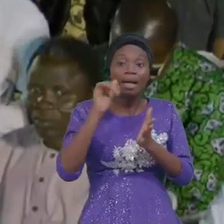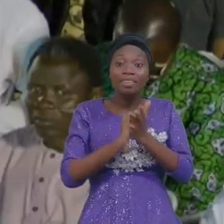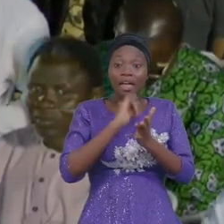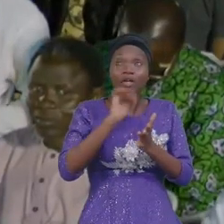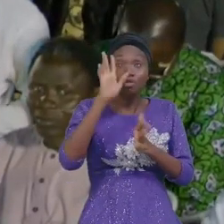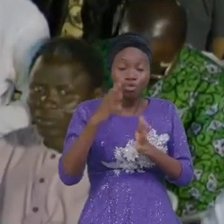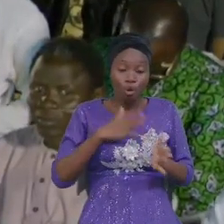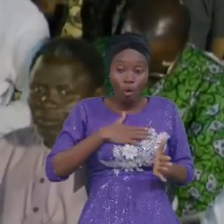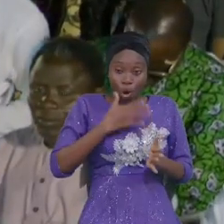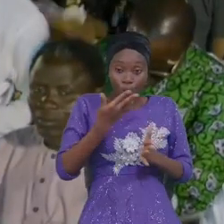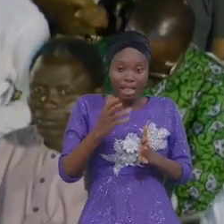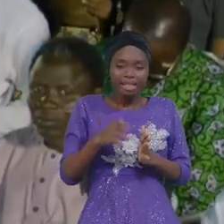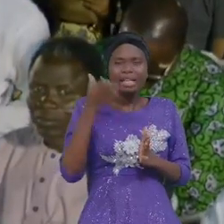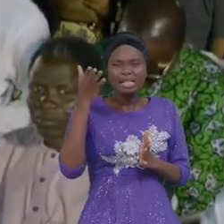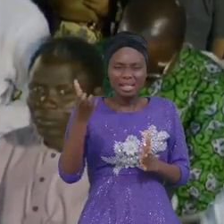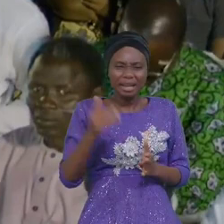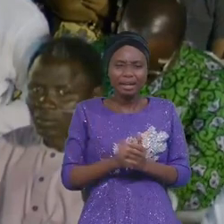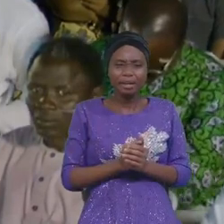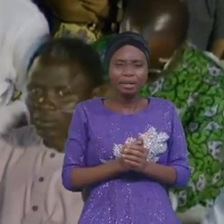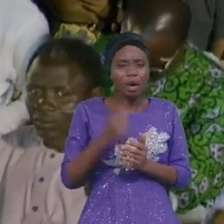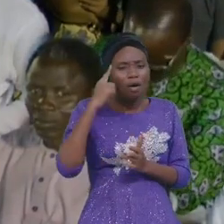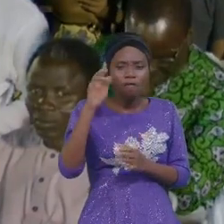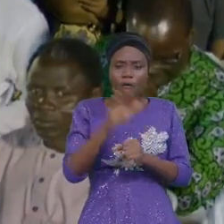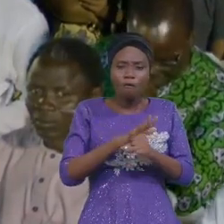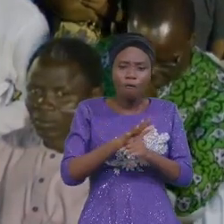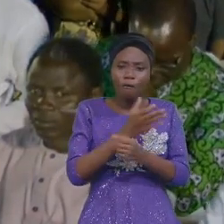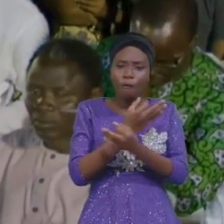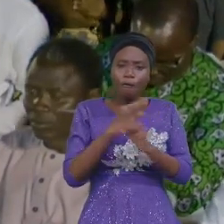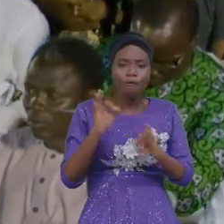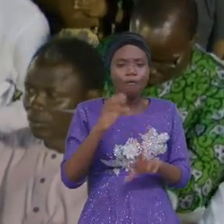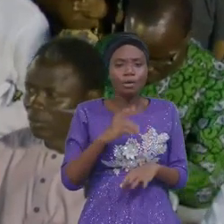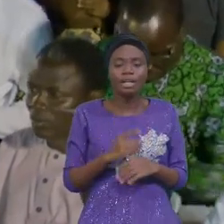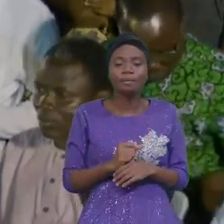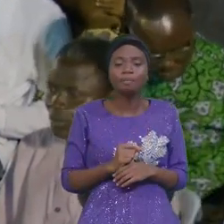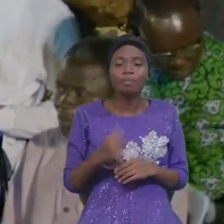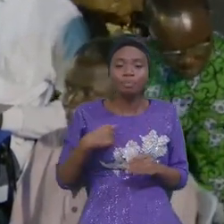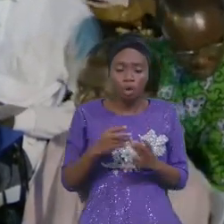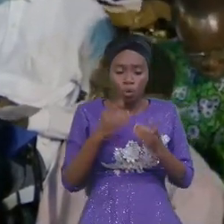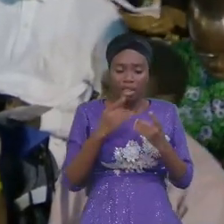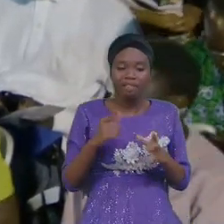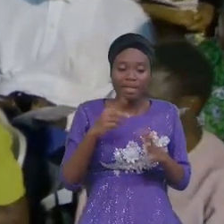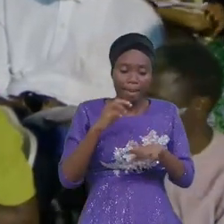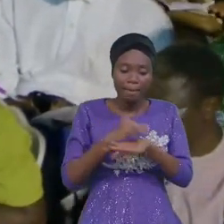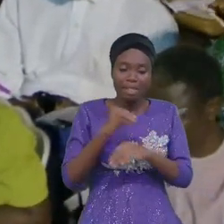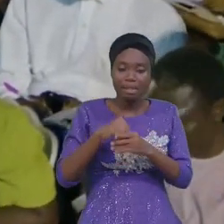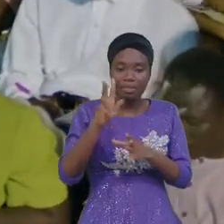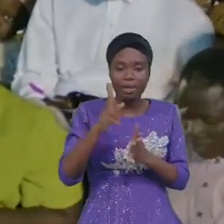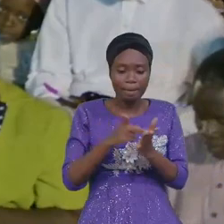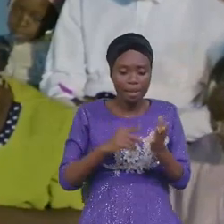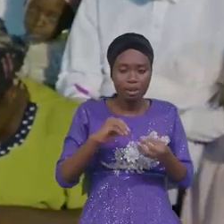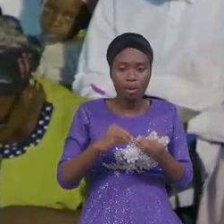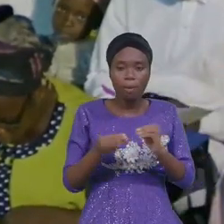willingness right there for full freedom. We're dividing the message to three parts. Number one,